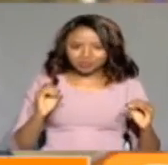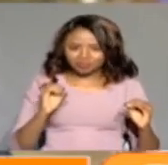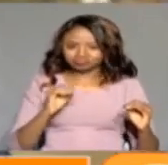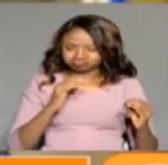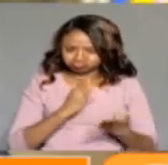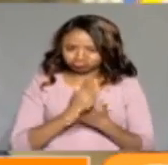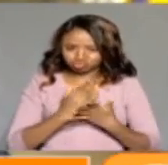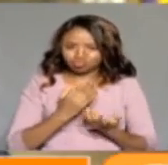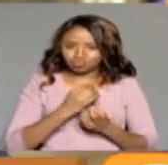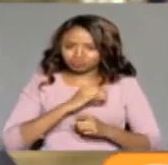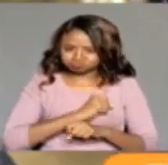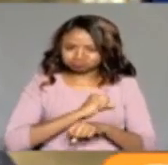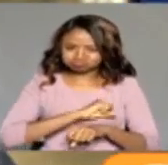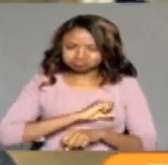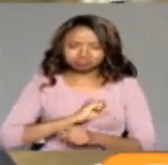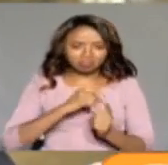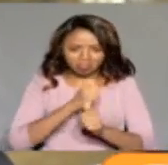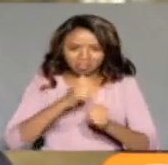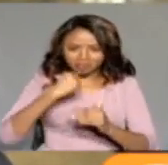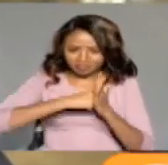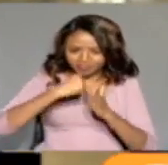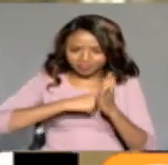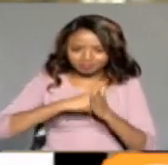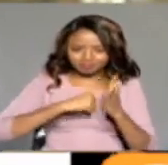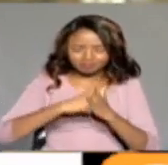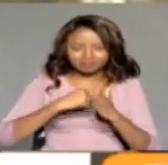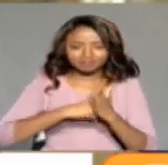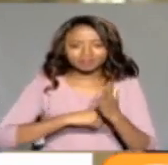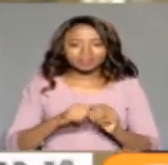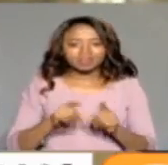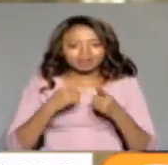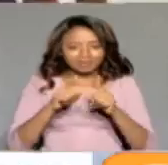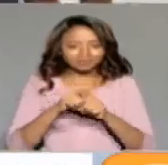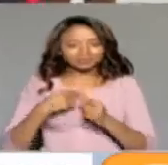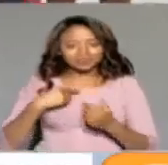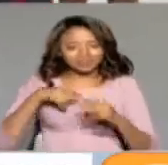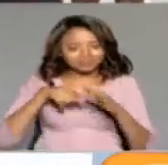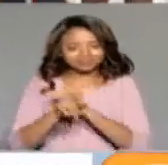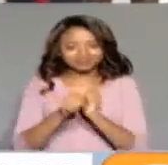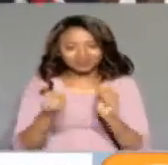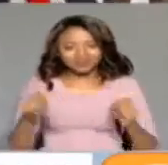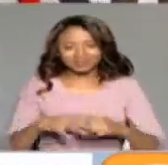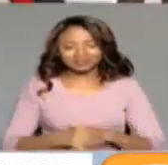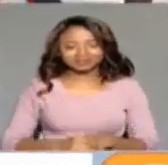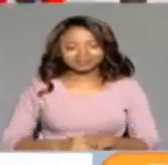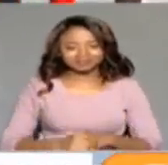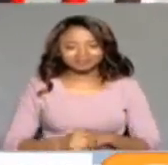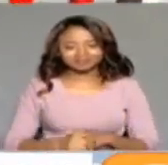attributes in terms of team organization, we minimized their threats in terms of the attack.